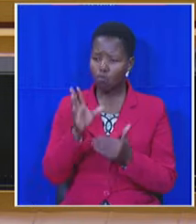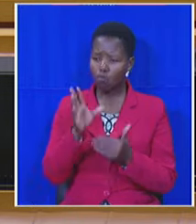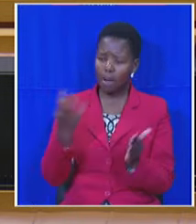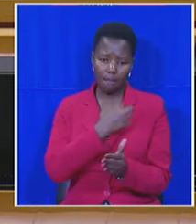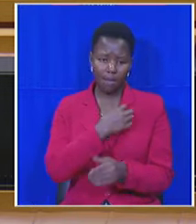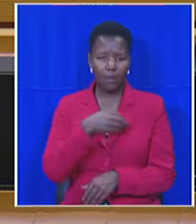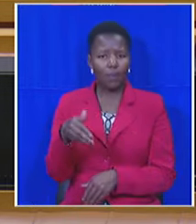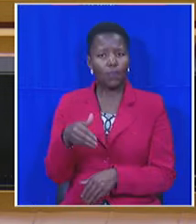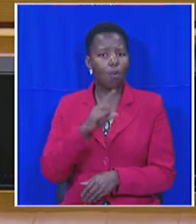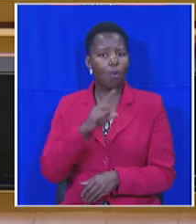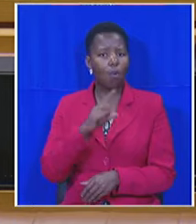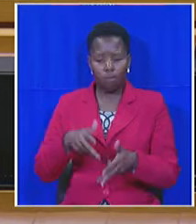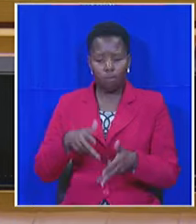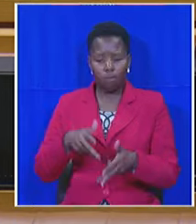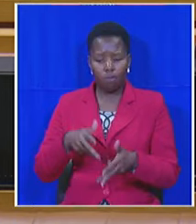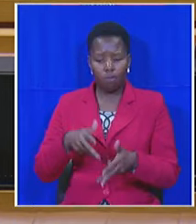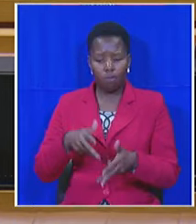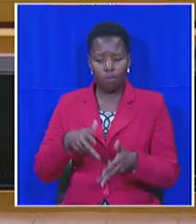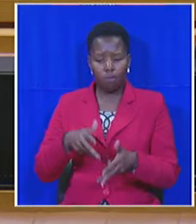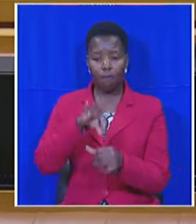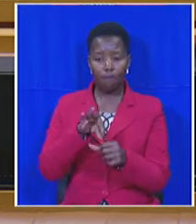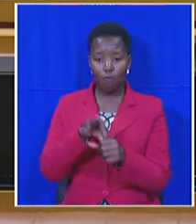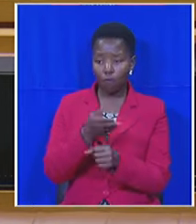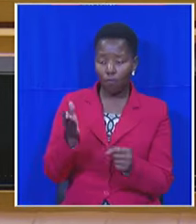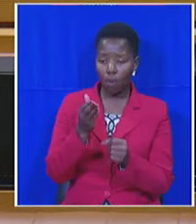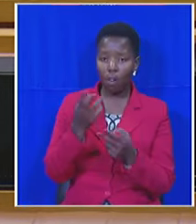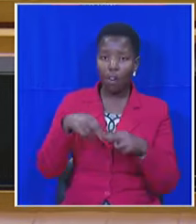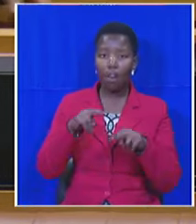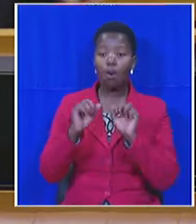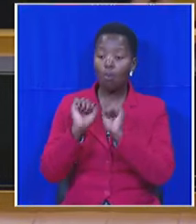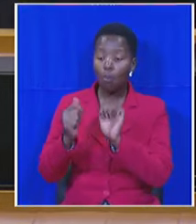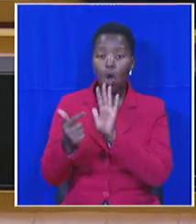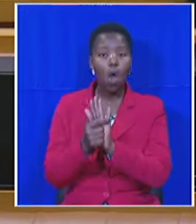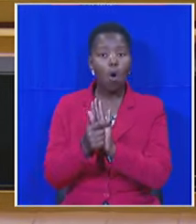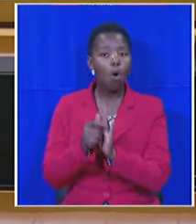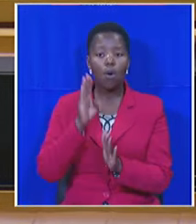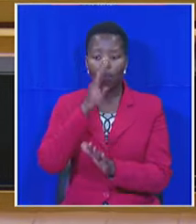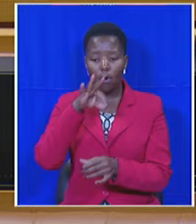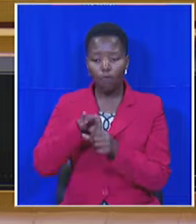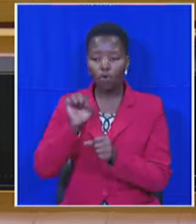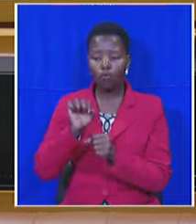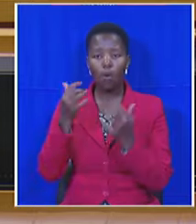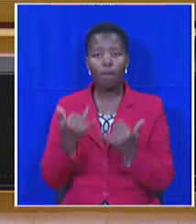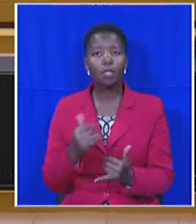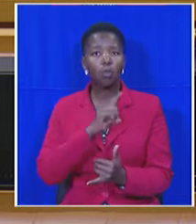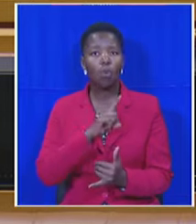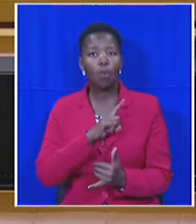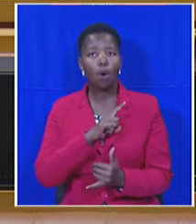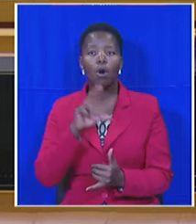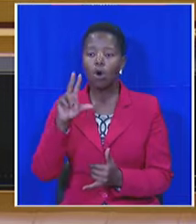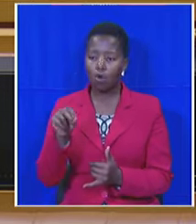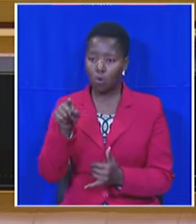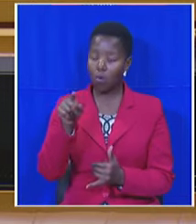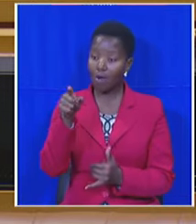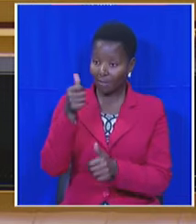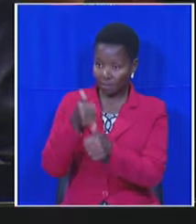Why aren't they here to vote for your Honorable legislation? members, order. Why aren't they here to vote for your budget? Honorable member. Get some discipline